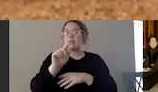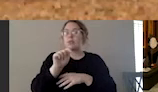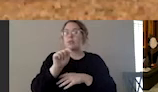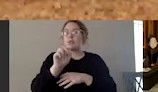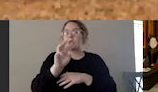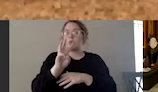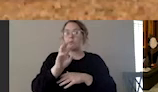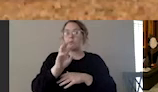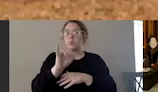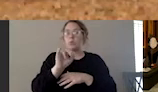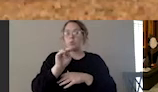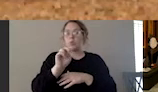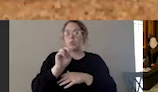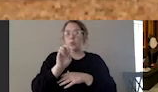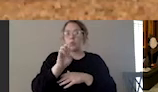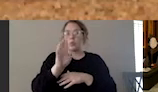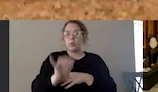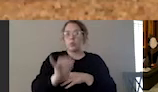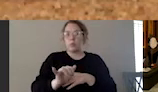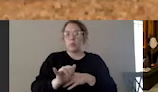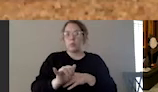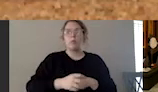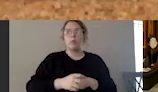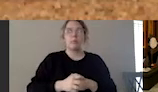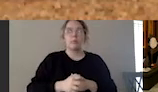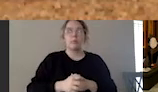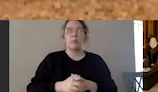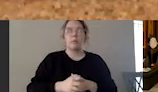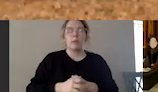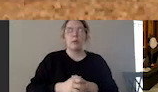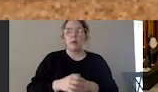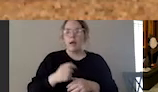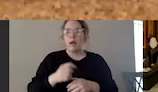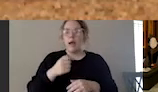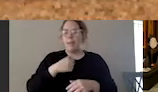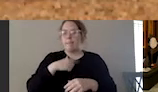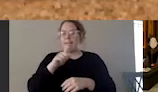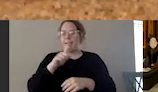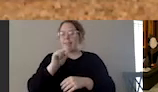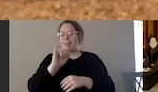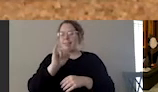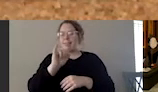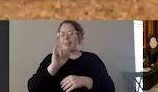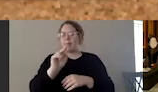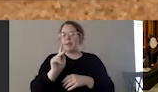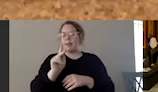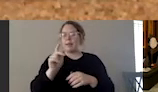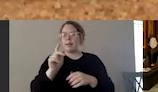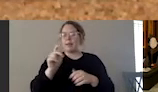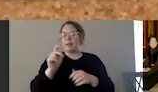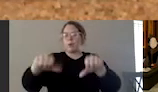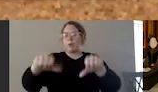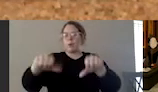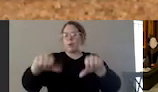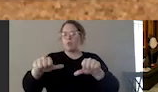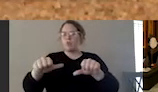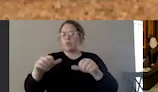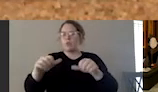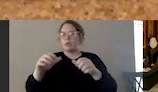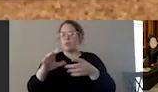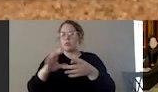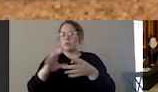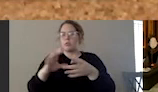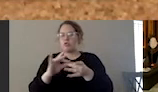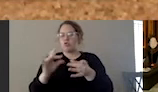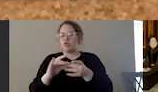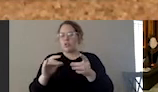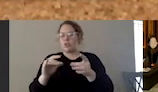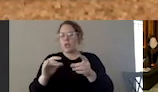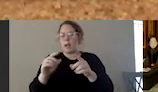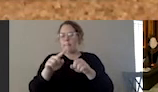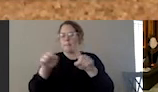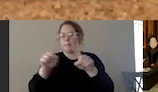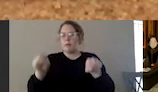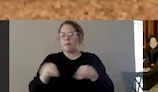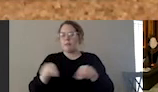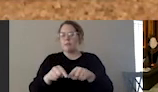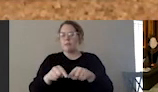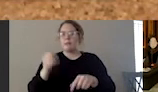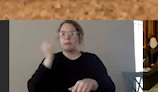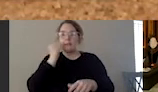is here. I'm going to go ahead and post this link into the chat so that if you want to make